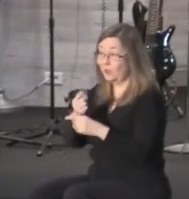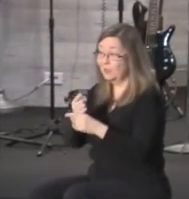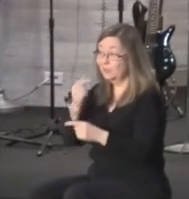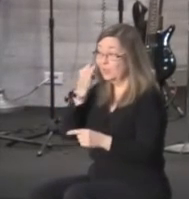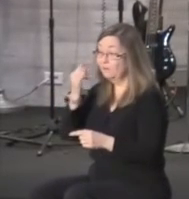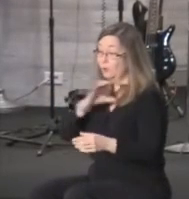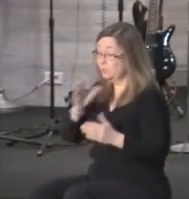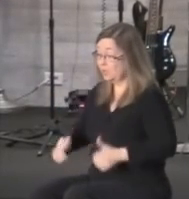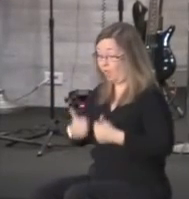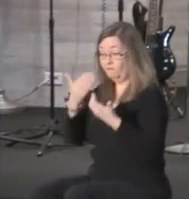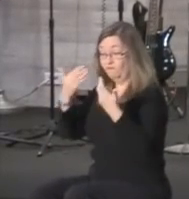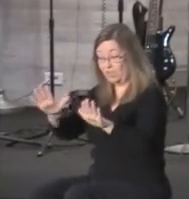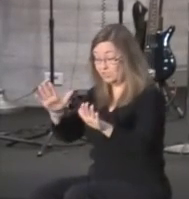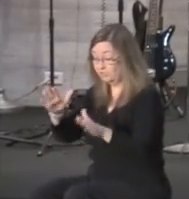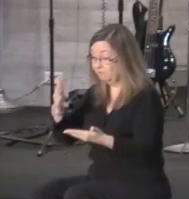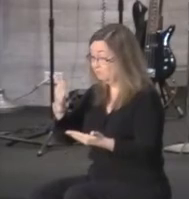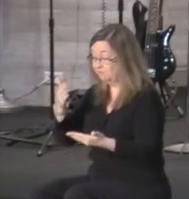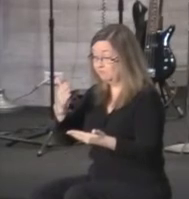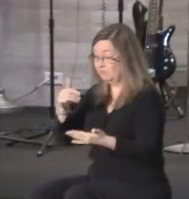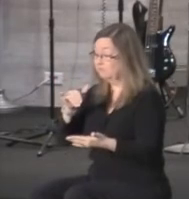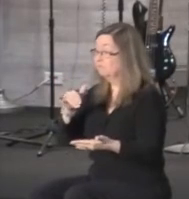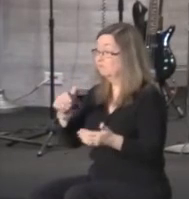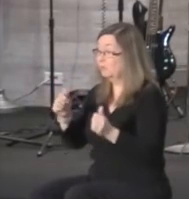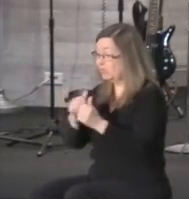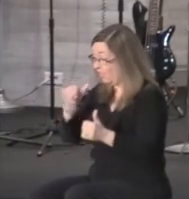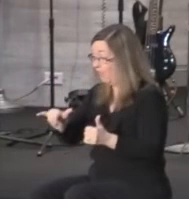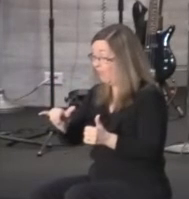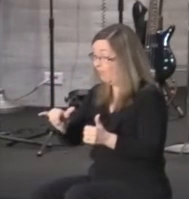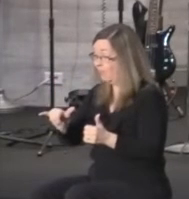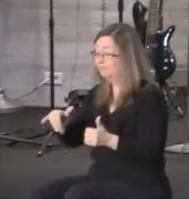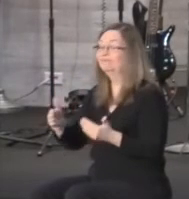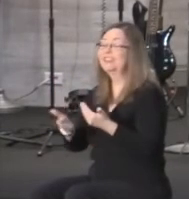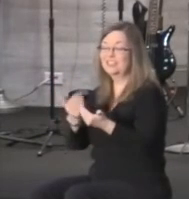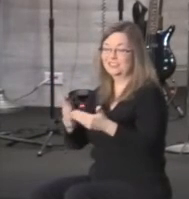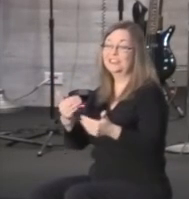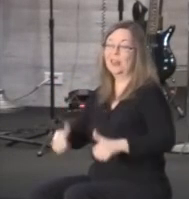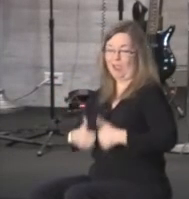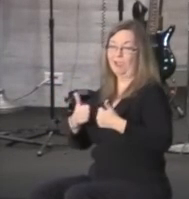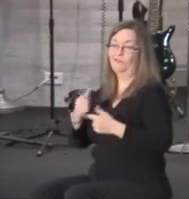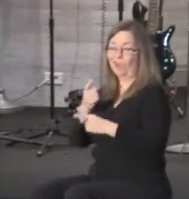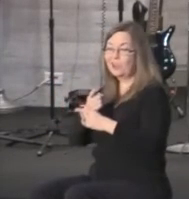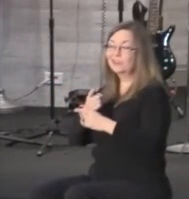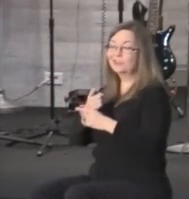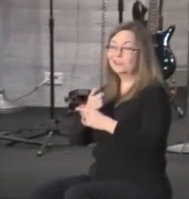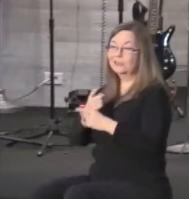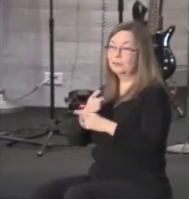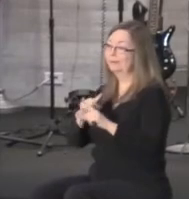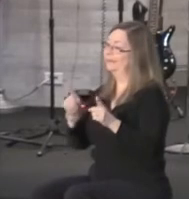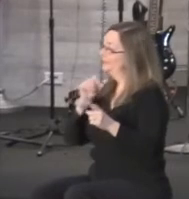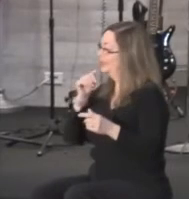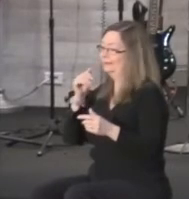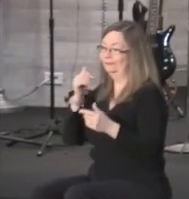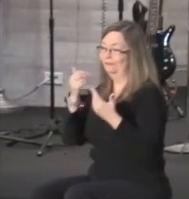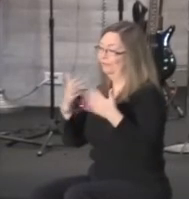Christianity stopped right here at this level, the Apostle Paul cut the text off, it would be an easy life as a Christian. But he doesn't